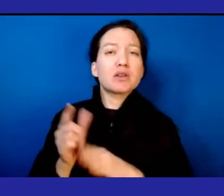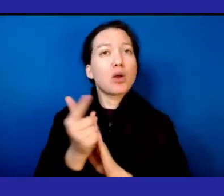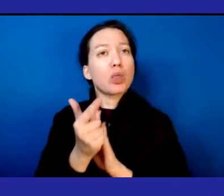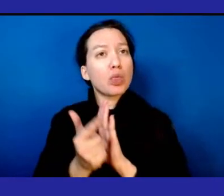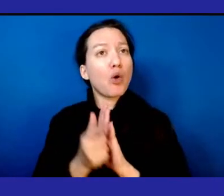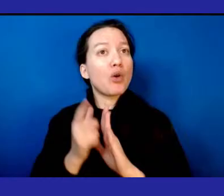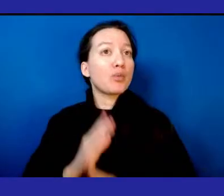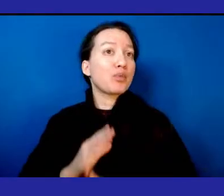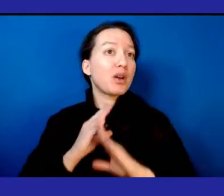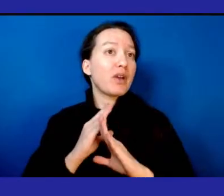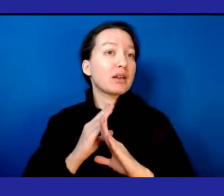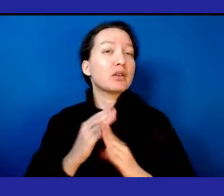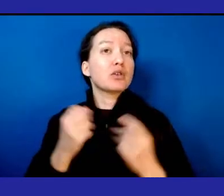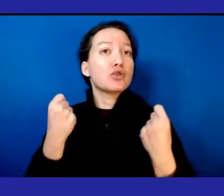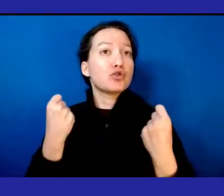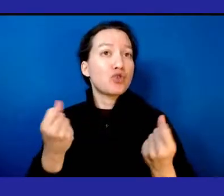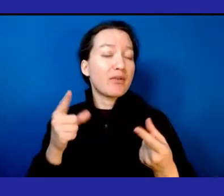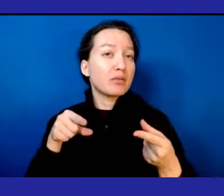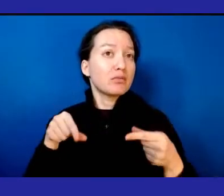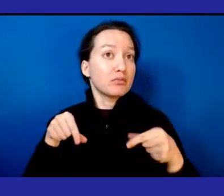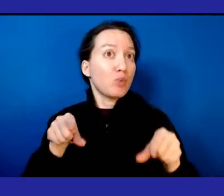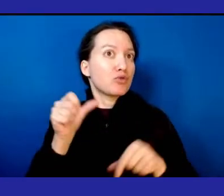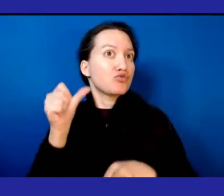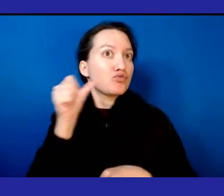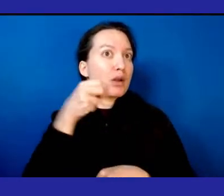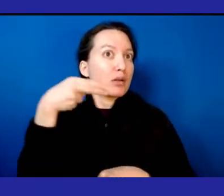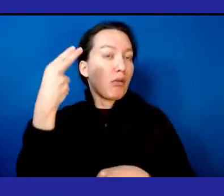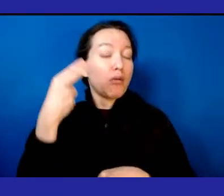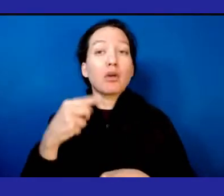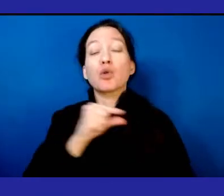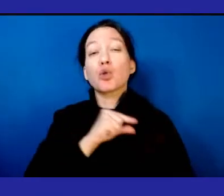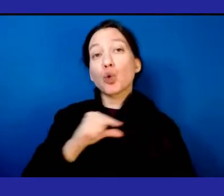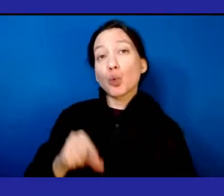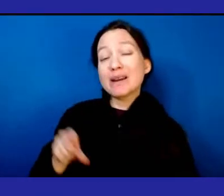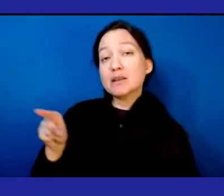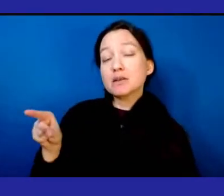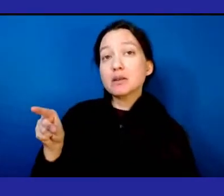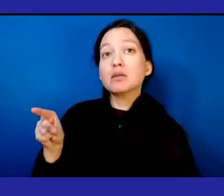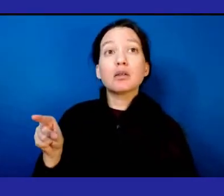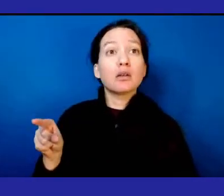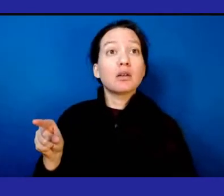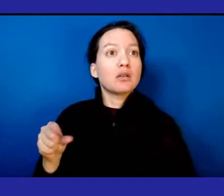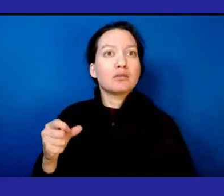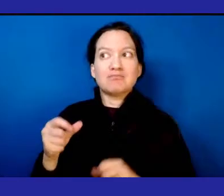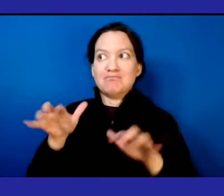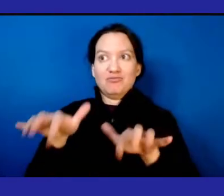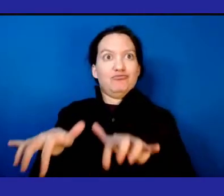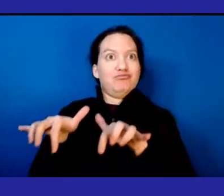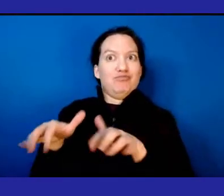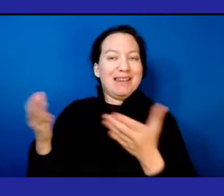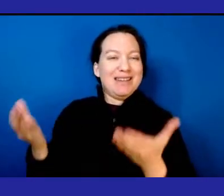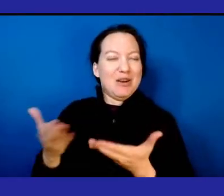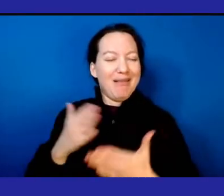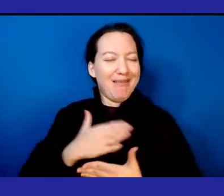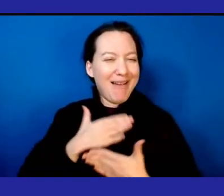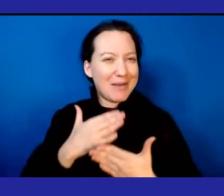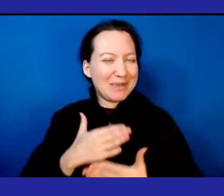prevent driving while intoxicated. Queens, who was traveling heavy here, we're happy